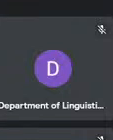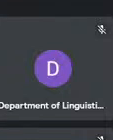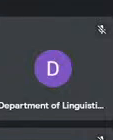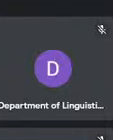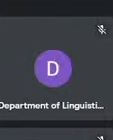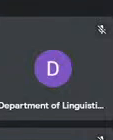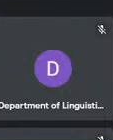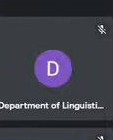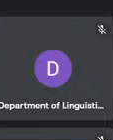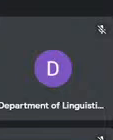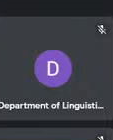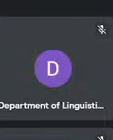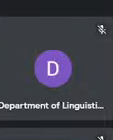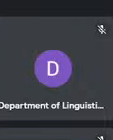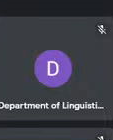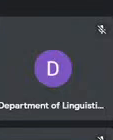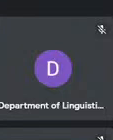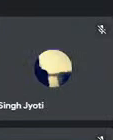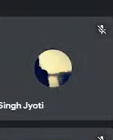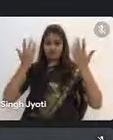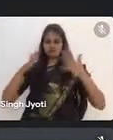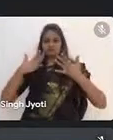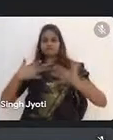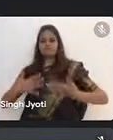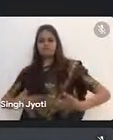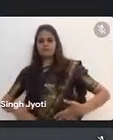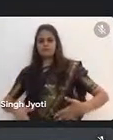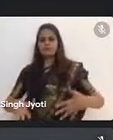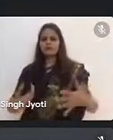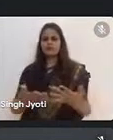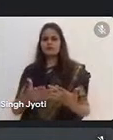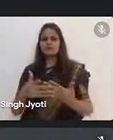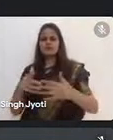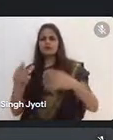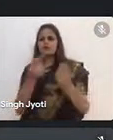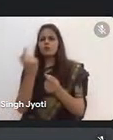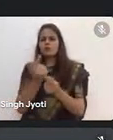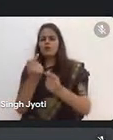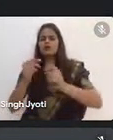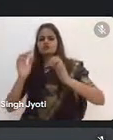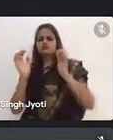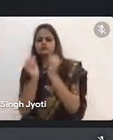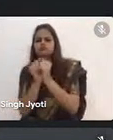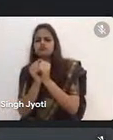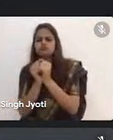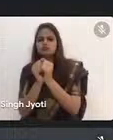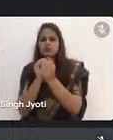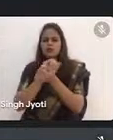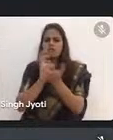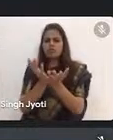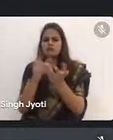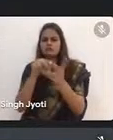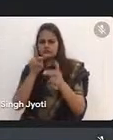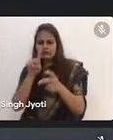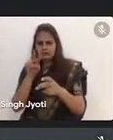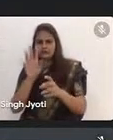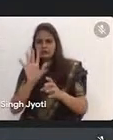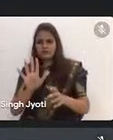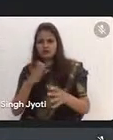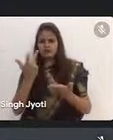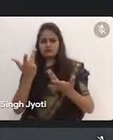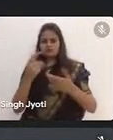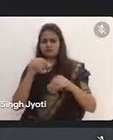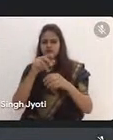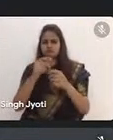the body and so on, having giant hands doesn't help. It doesn't make things better as